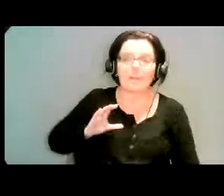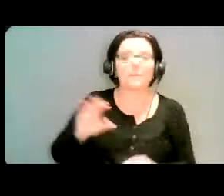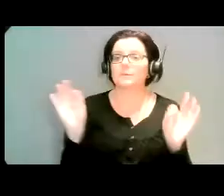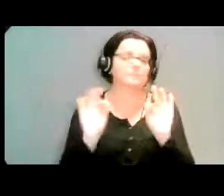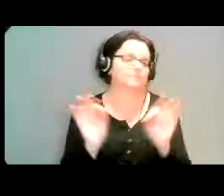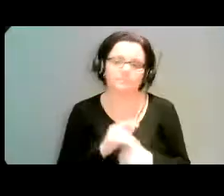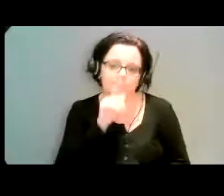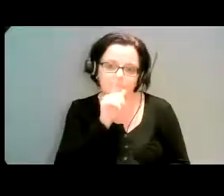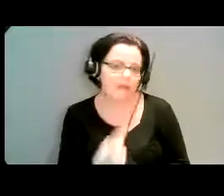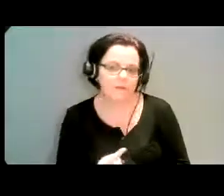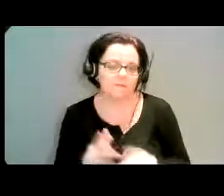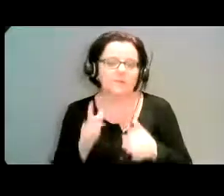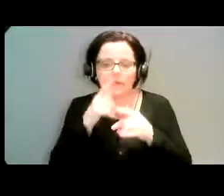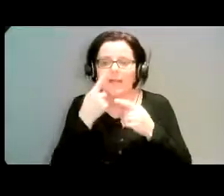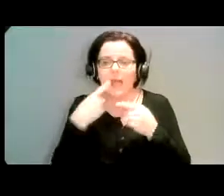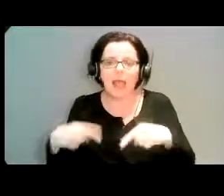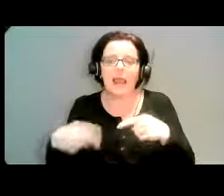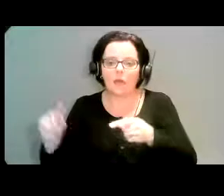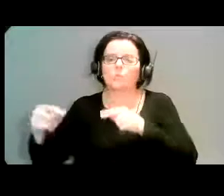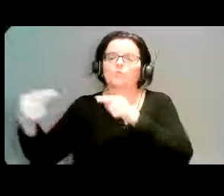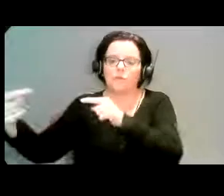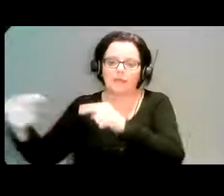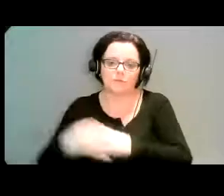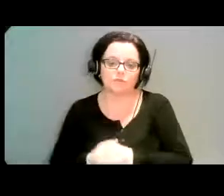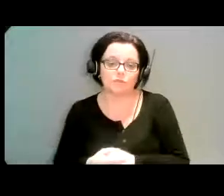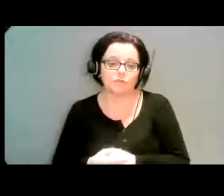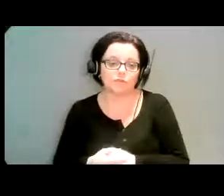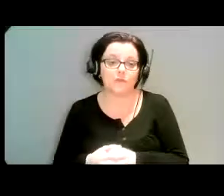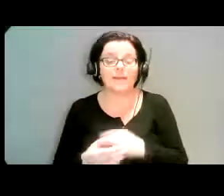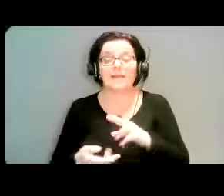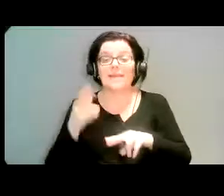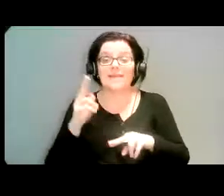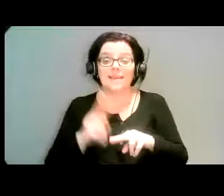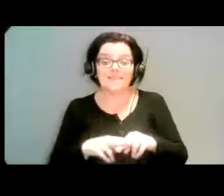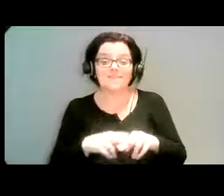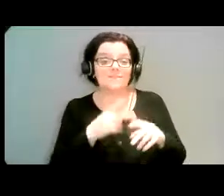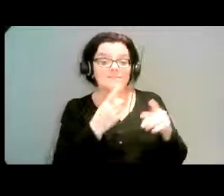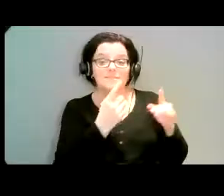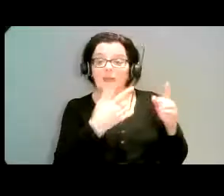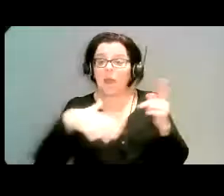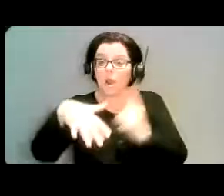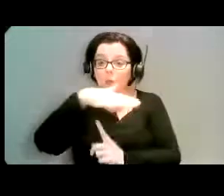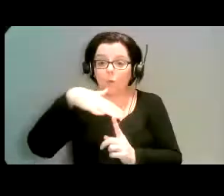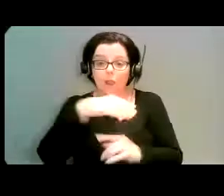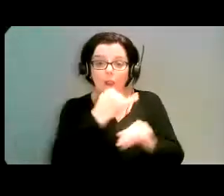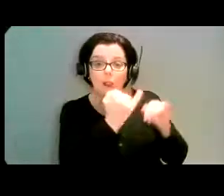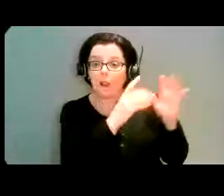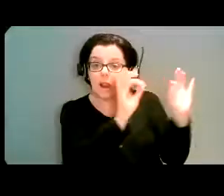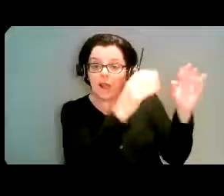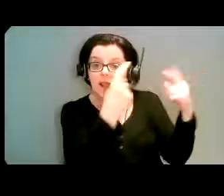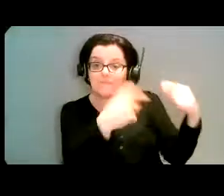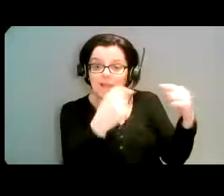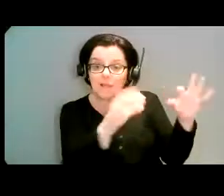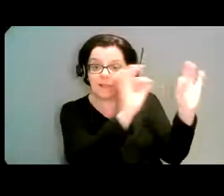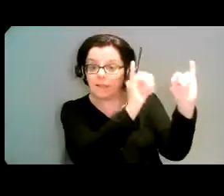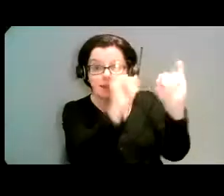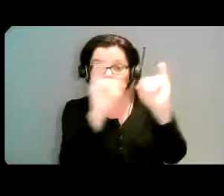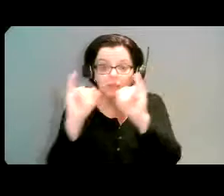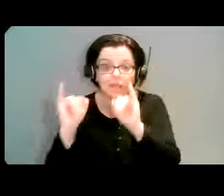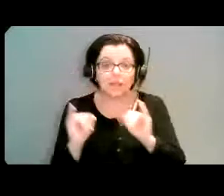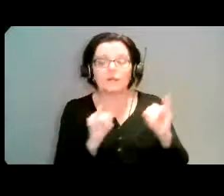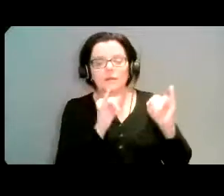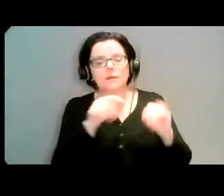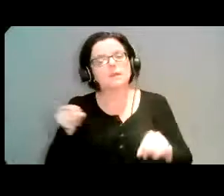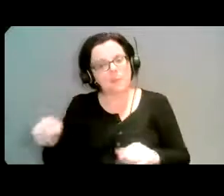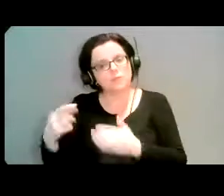really. And if nothing suitable is available locally, local authorities should take steps to